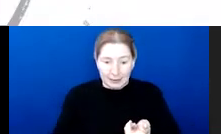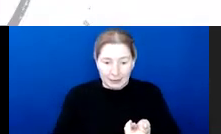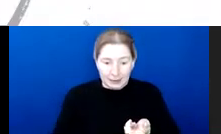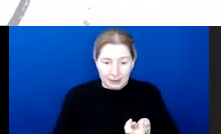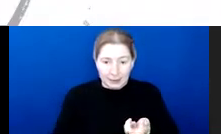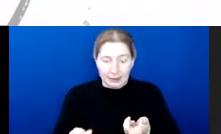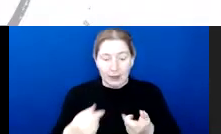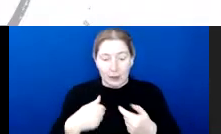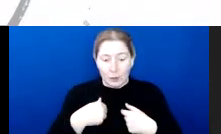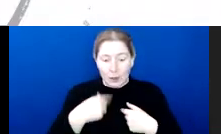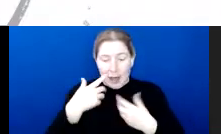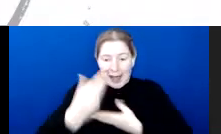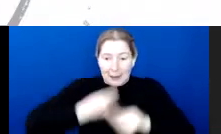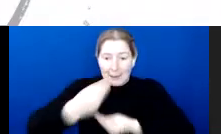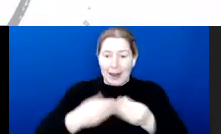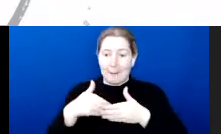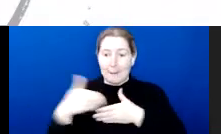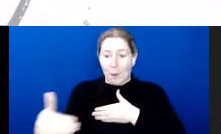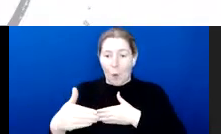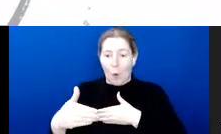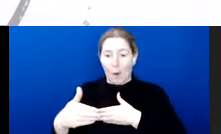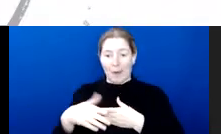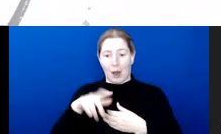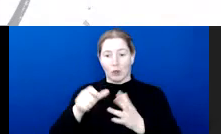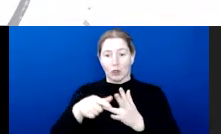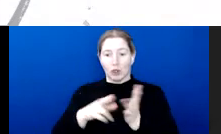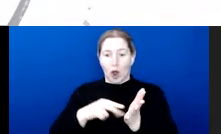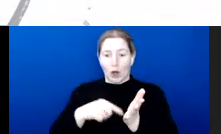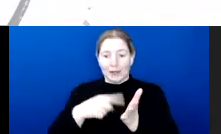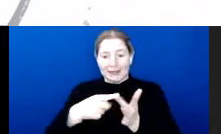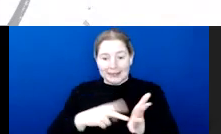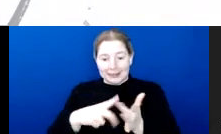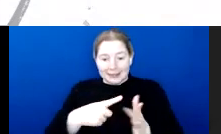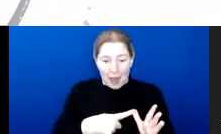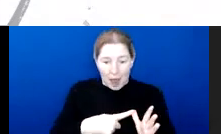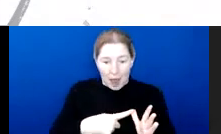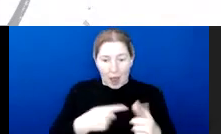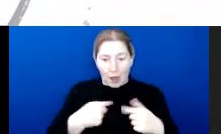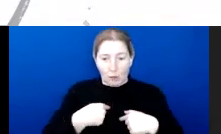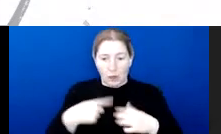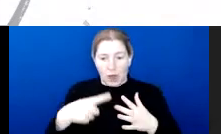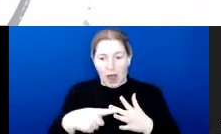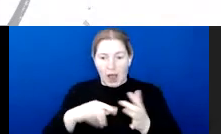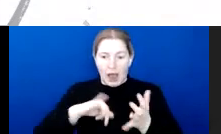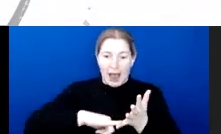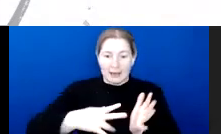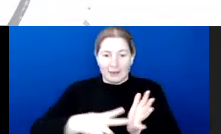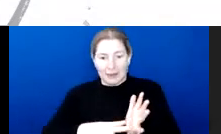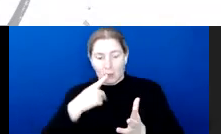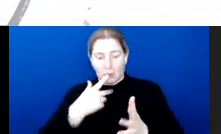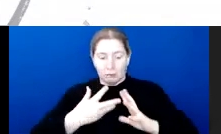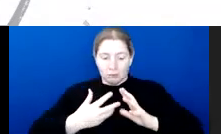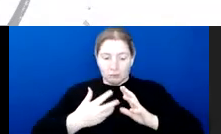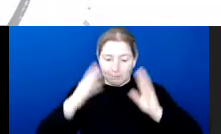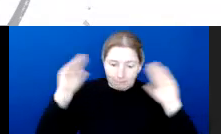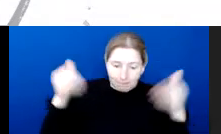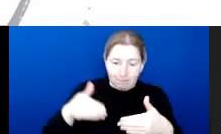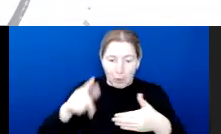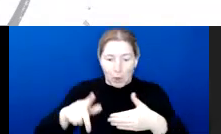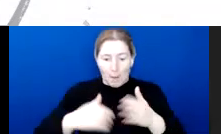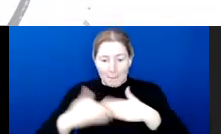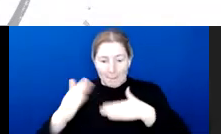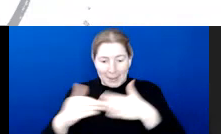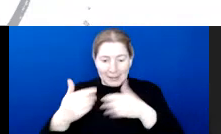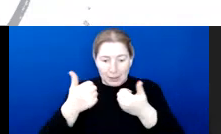about Continia, which is an ISV. So we focus on building solutions inside Business